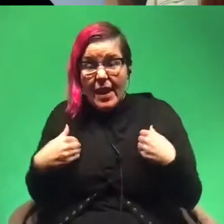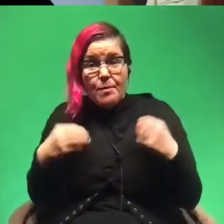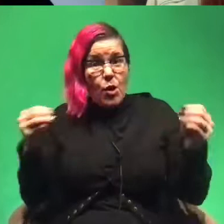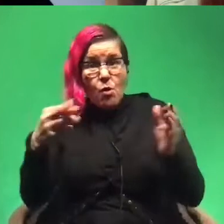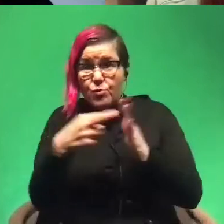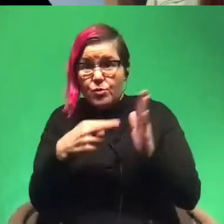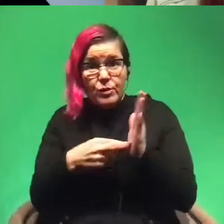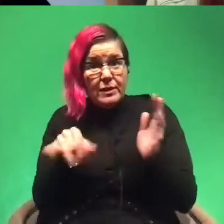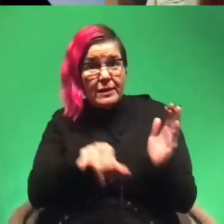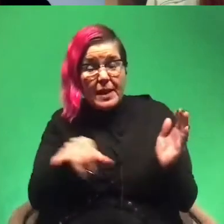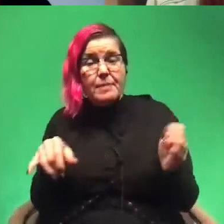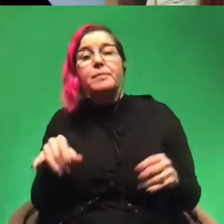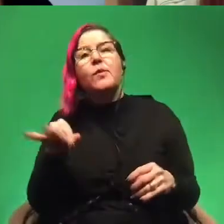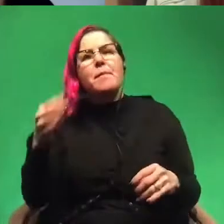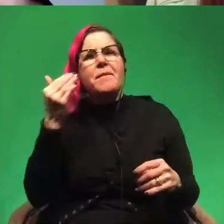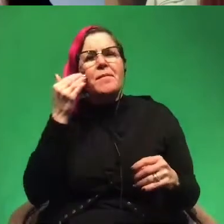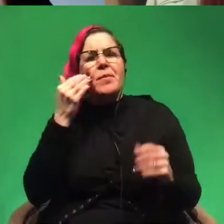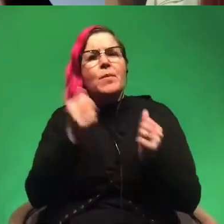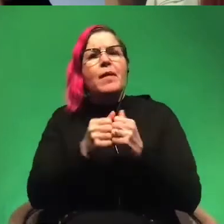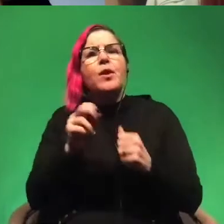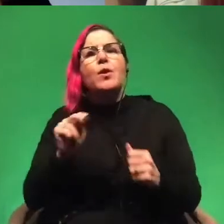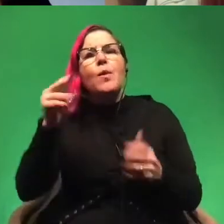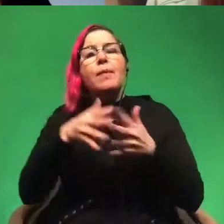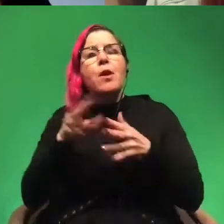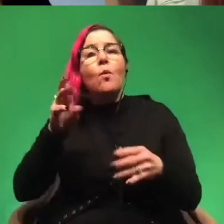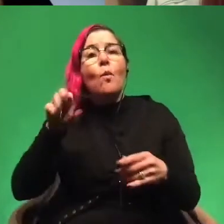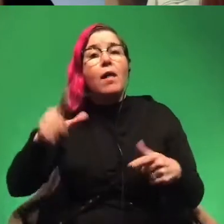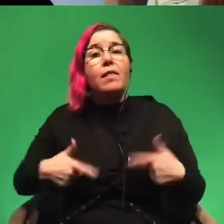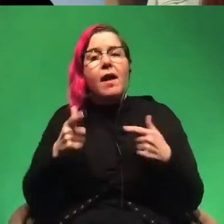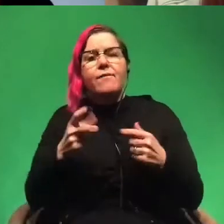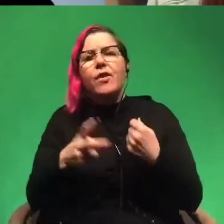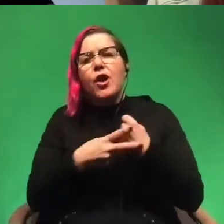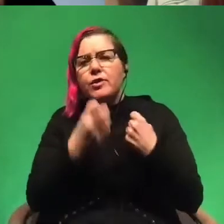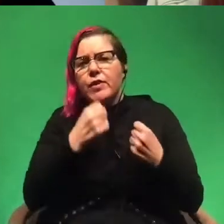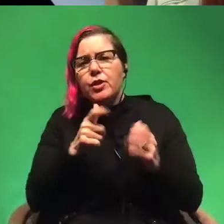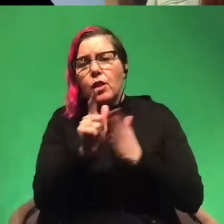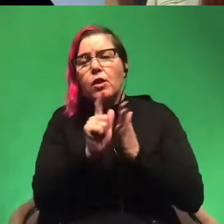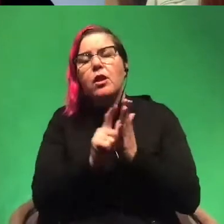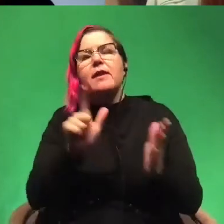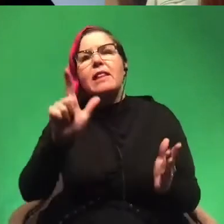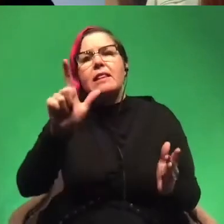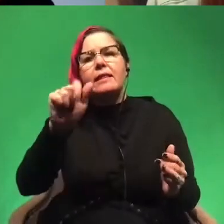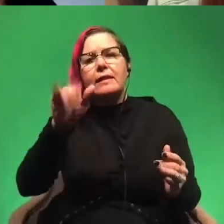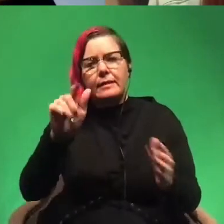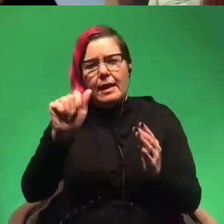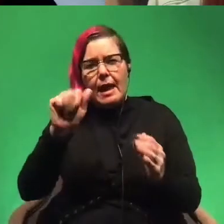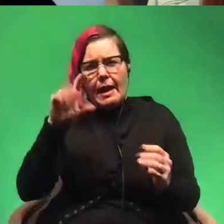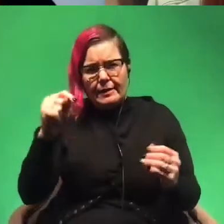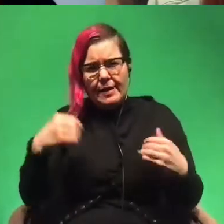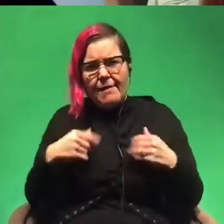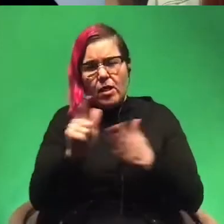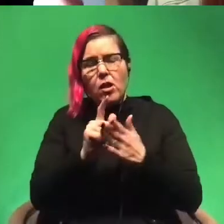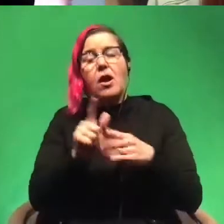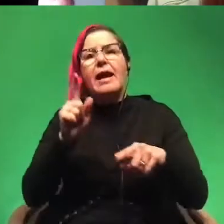regulated. So if you're familiar with like North American wildlife conservation laws, we have a law called the Lacey Act, and that means that wildlife can't cross